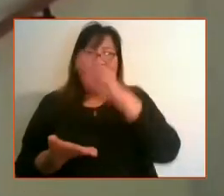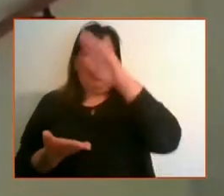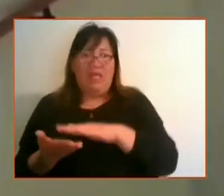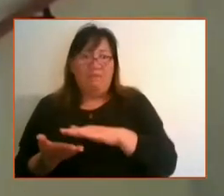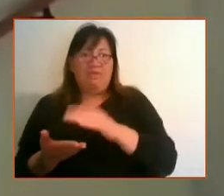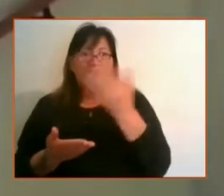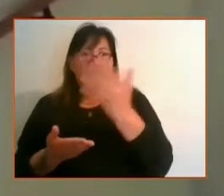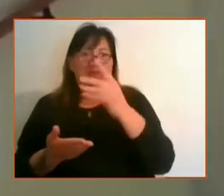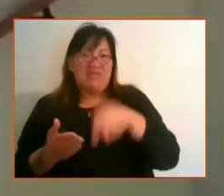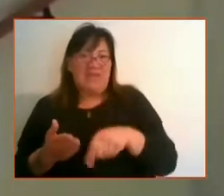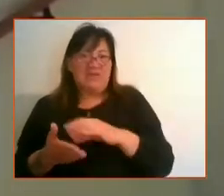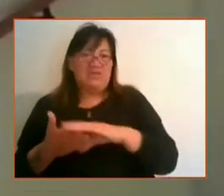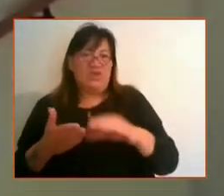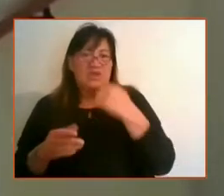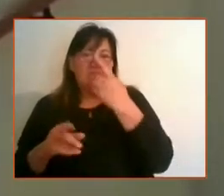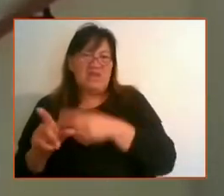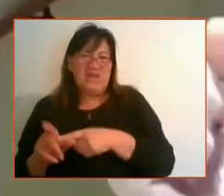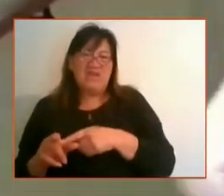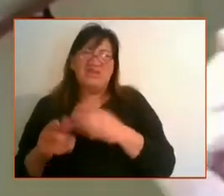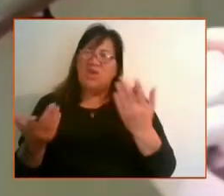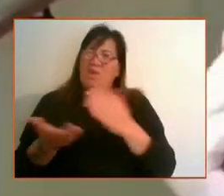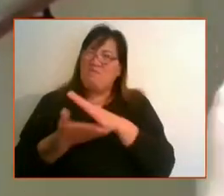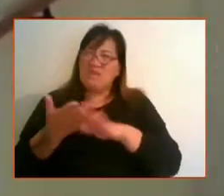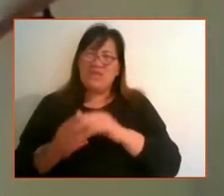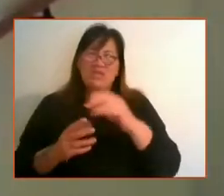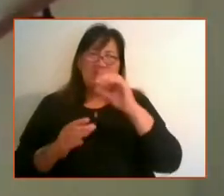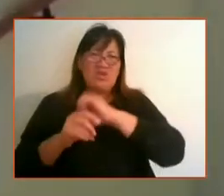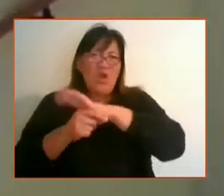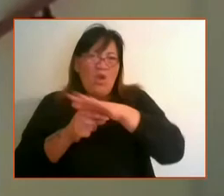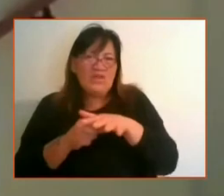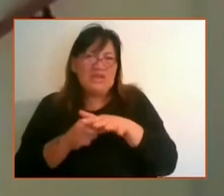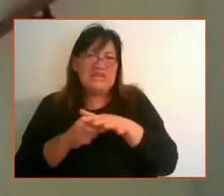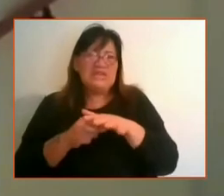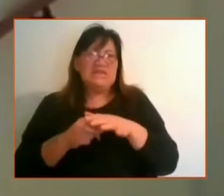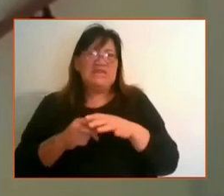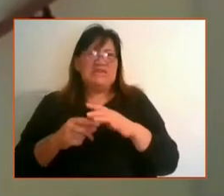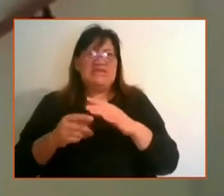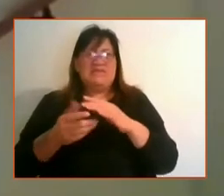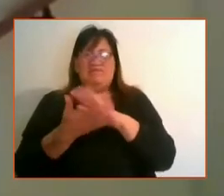$15,000 a year. So you can imagine what COVID does to that already stretched fabric.